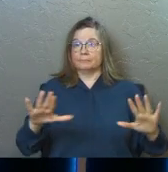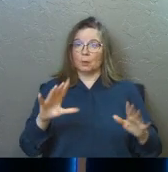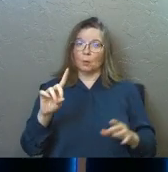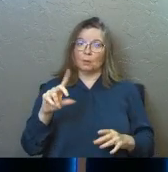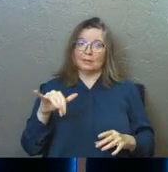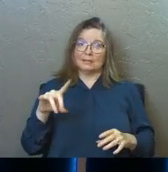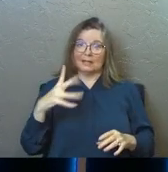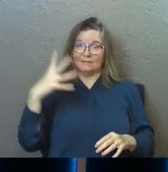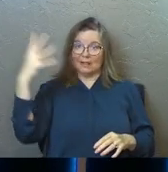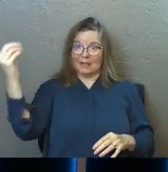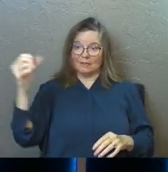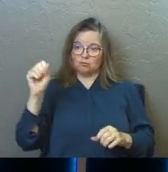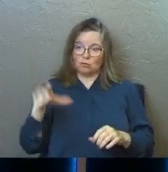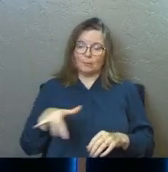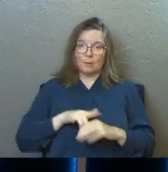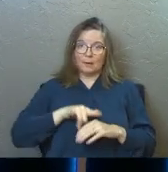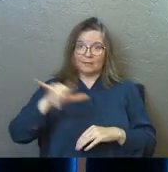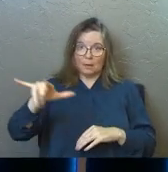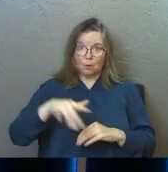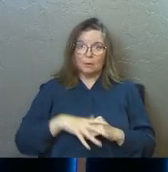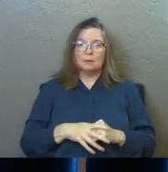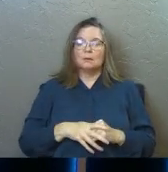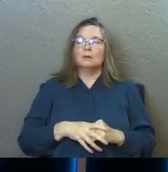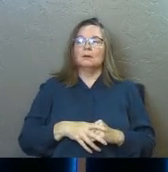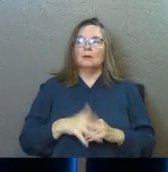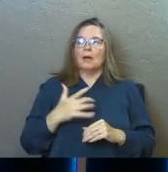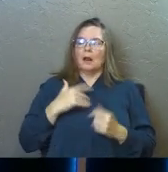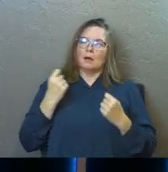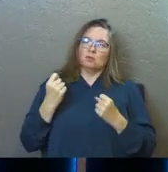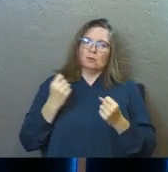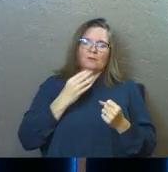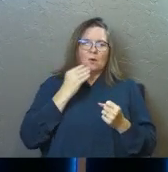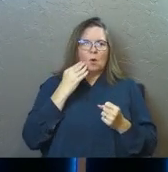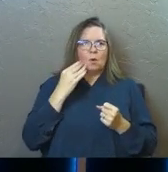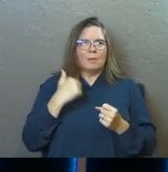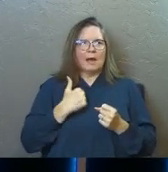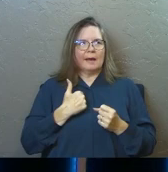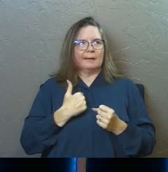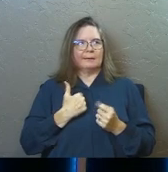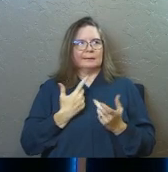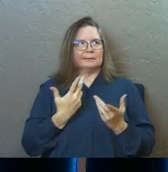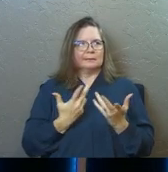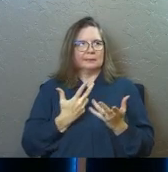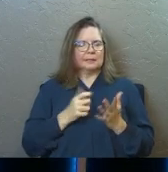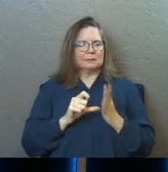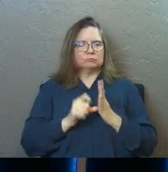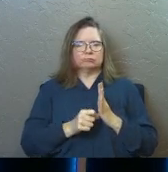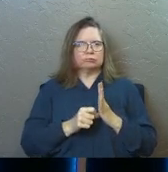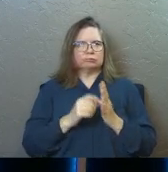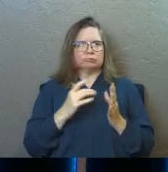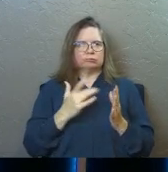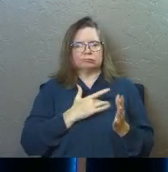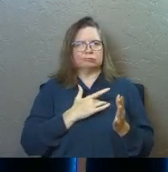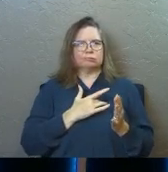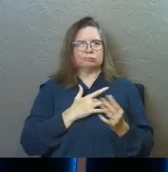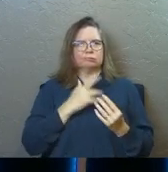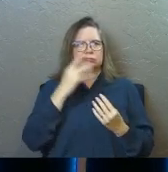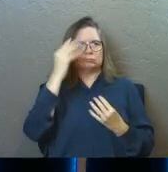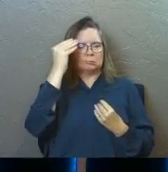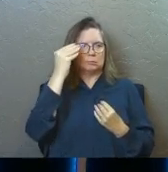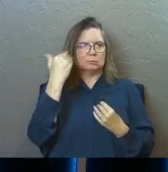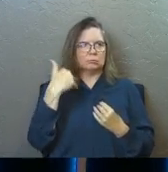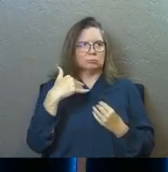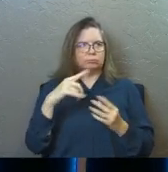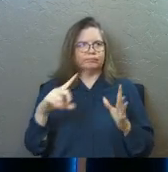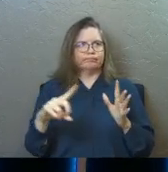when David had left, dropped him off at the airport, and I was driving home, I just had like this impression just placed on my heart of